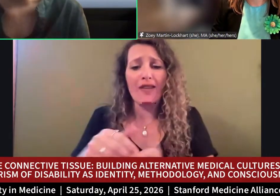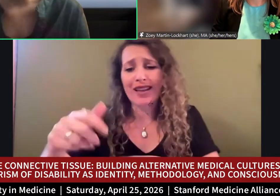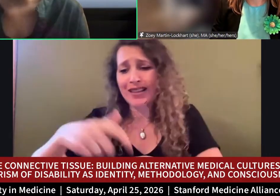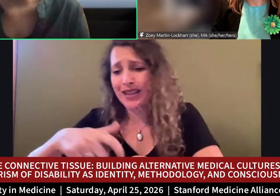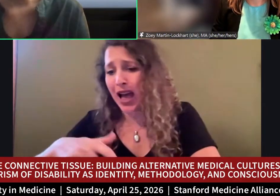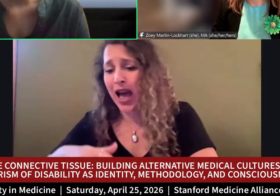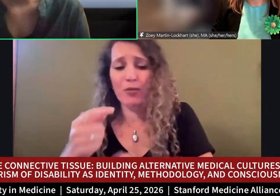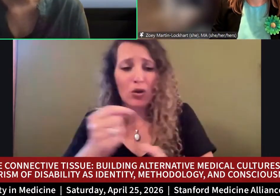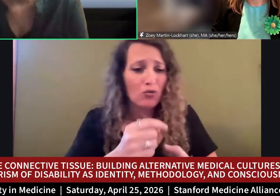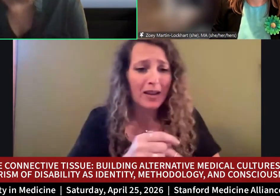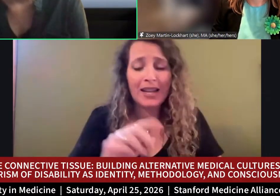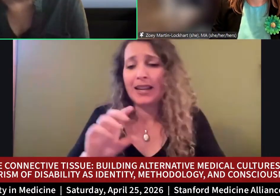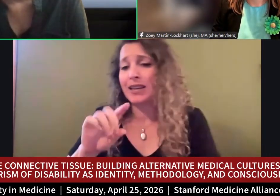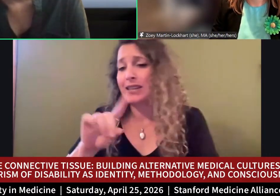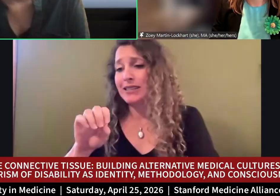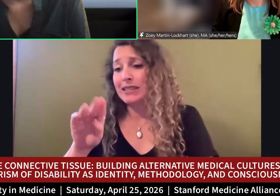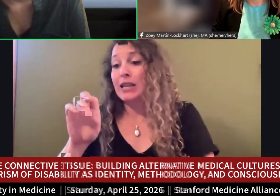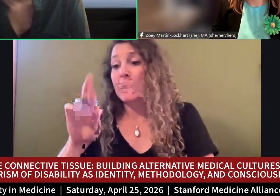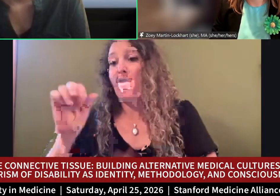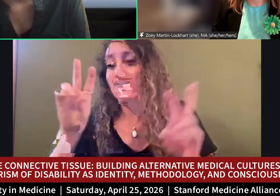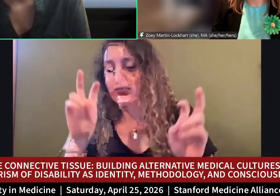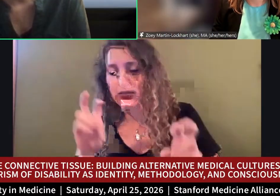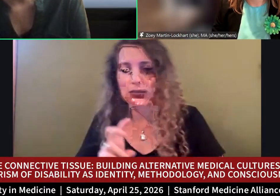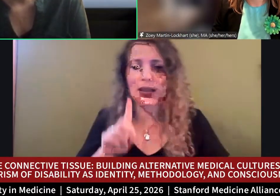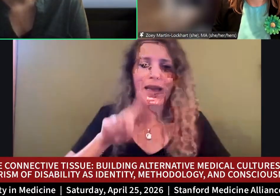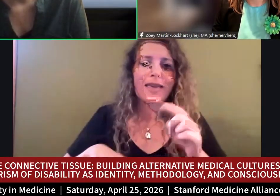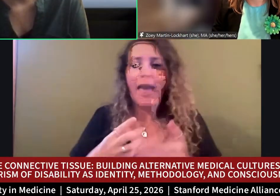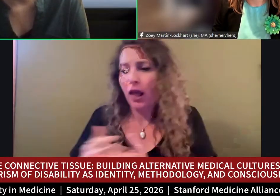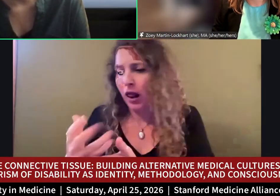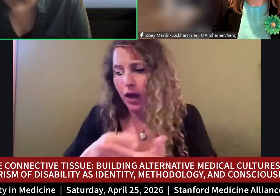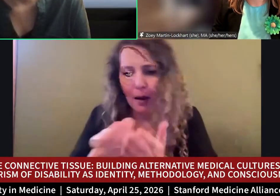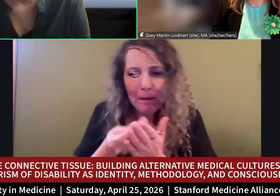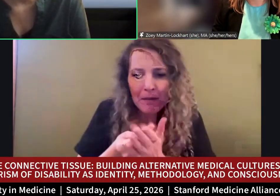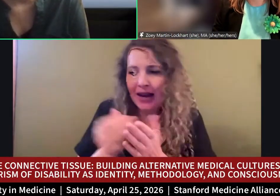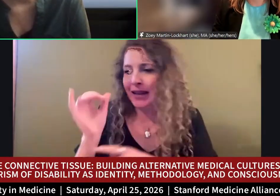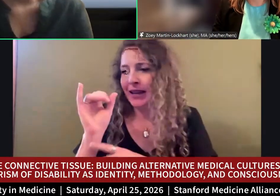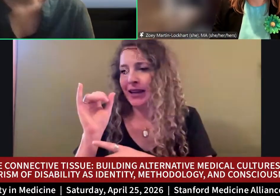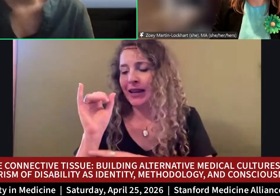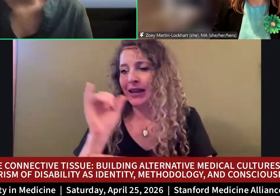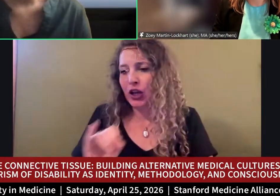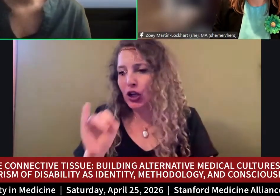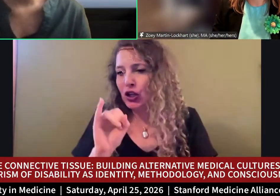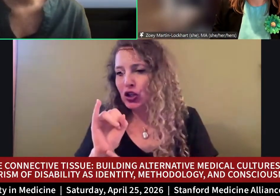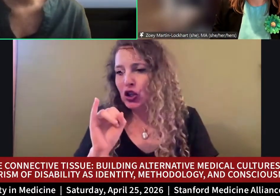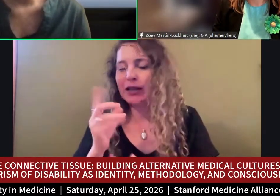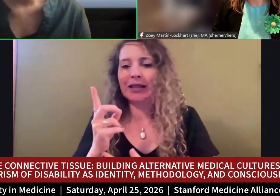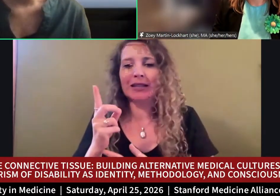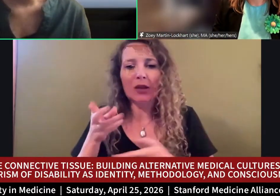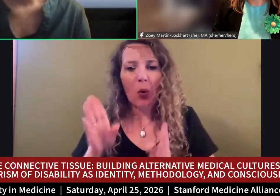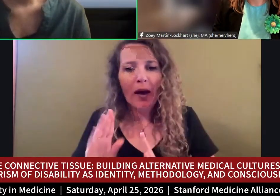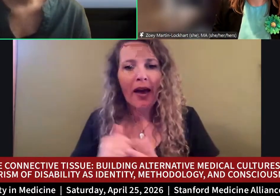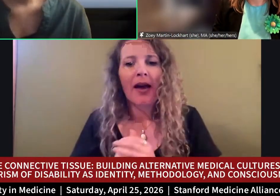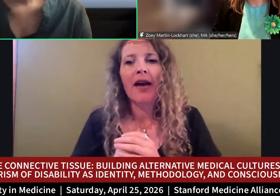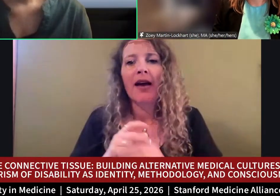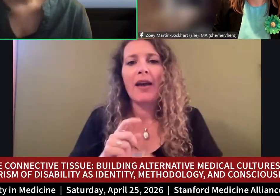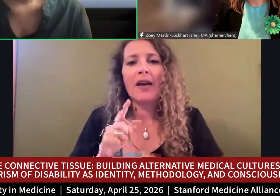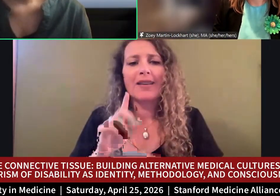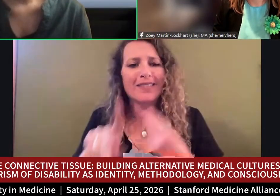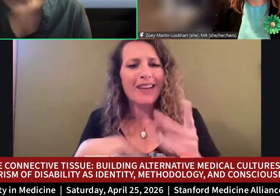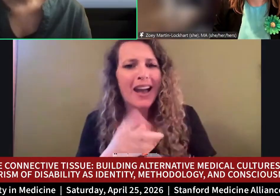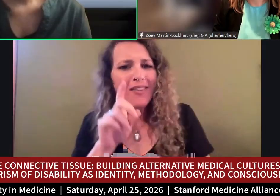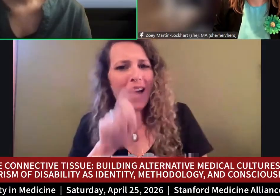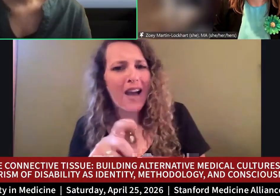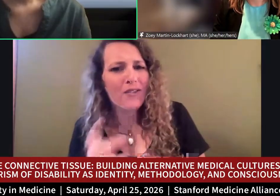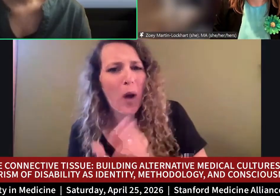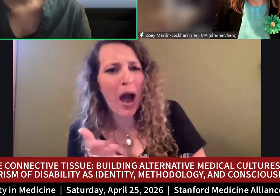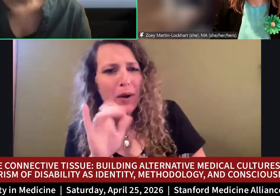get money in some, insurance way of doing it, they kind of have to operate this way. But